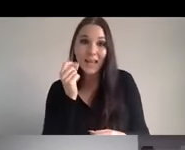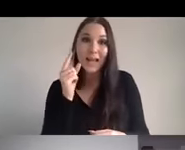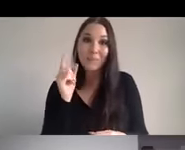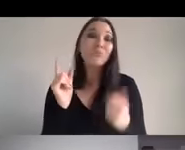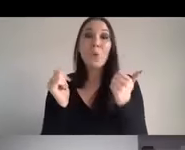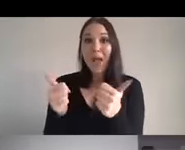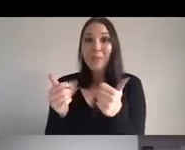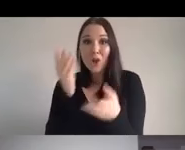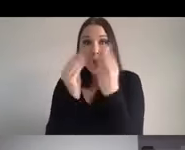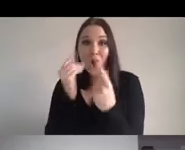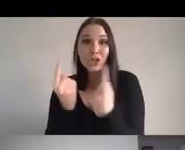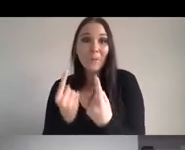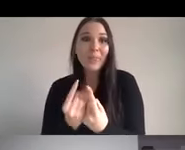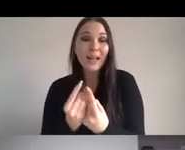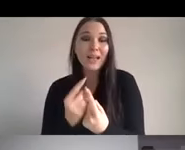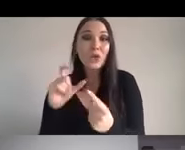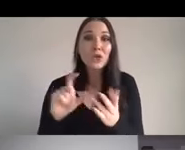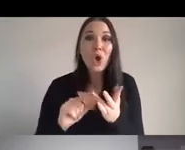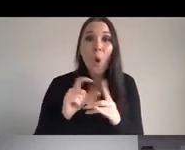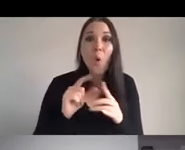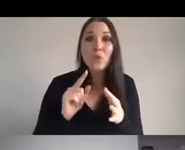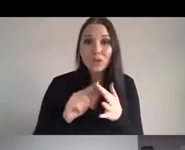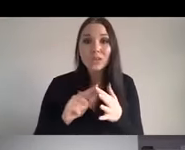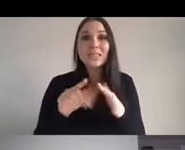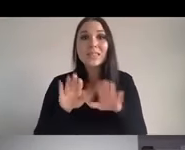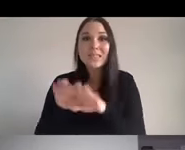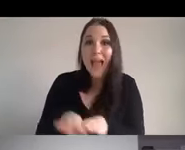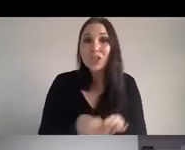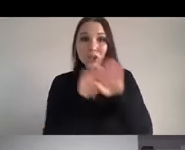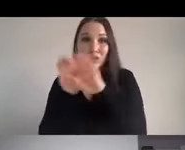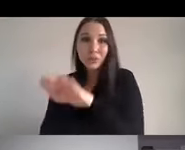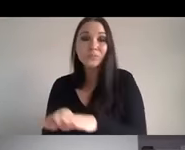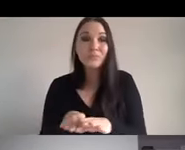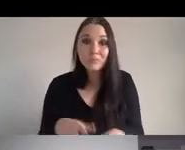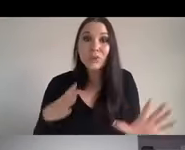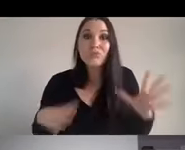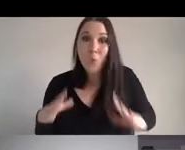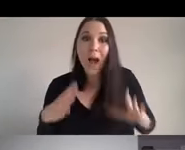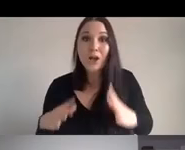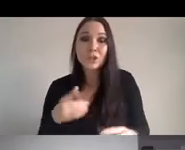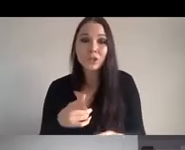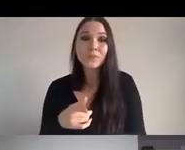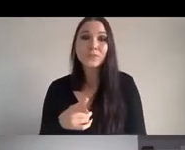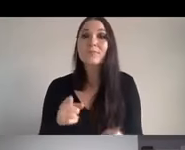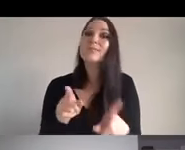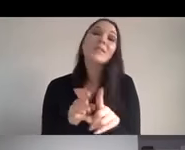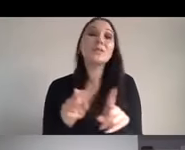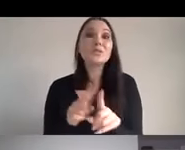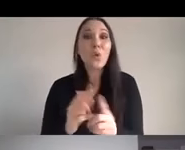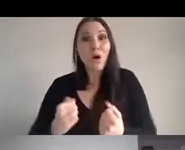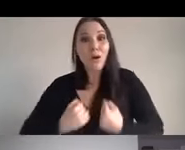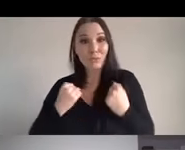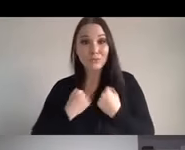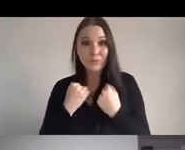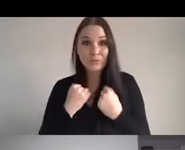like learn some the coding standards that are required, and then we have our own process for our own sort of existing